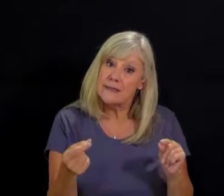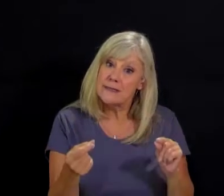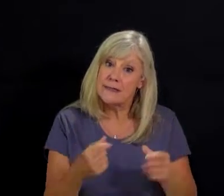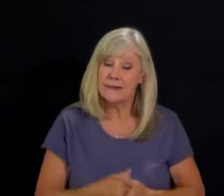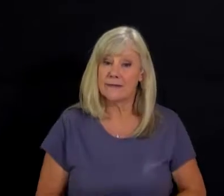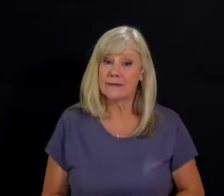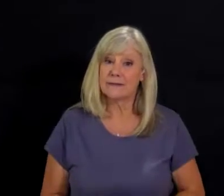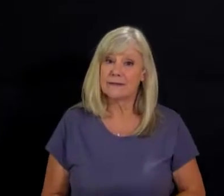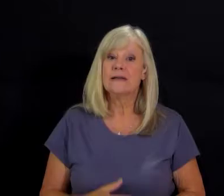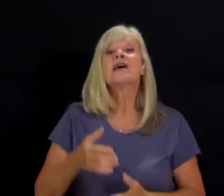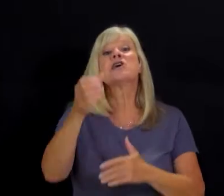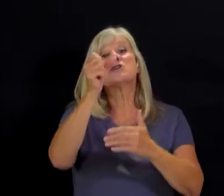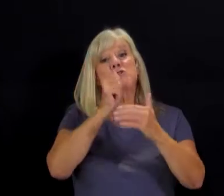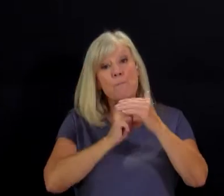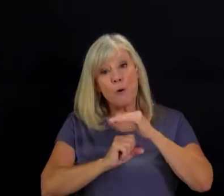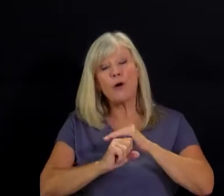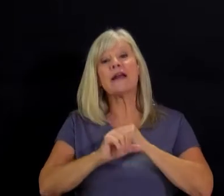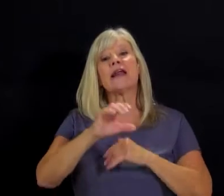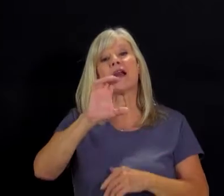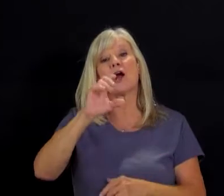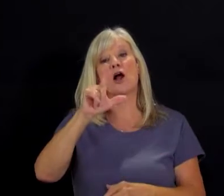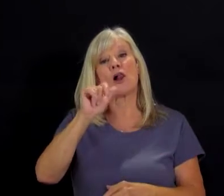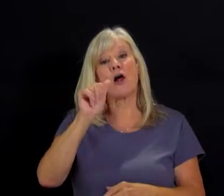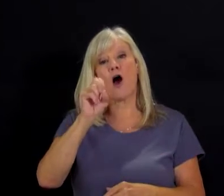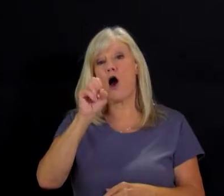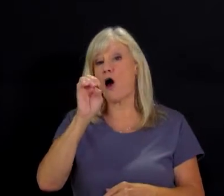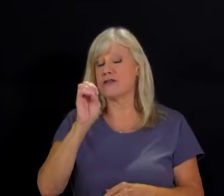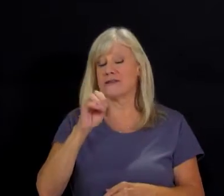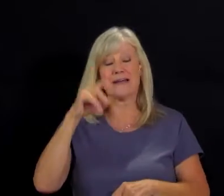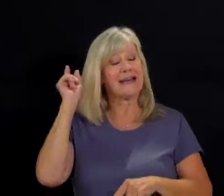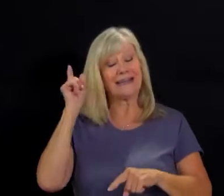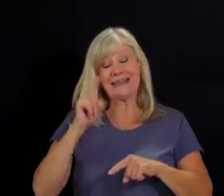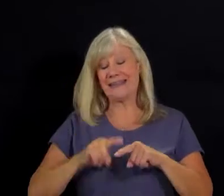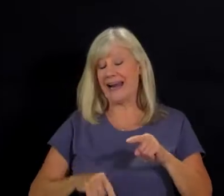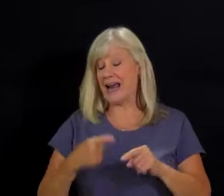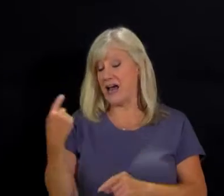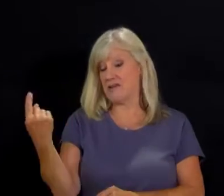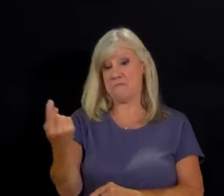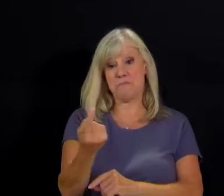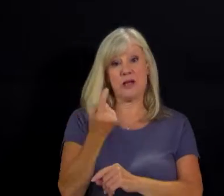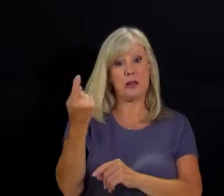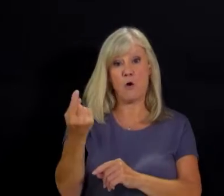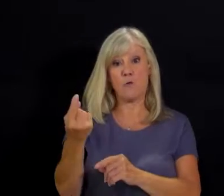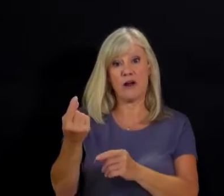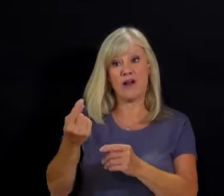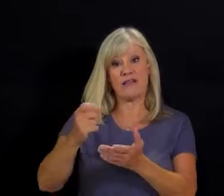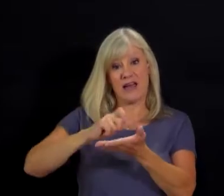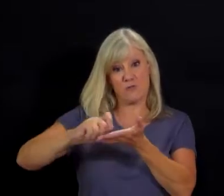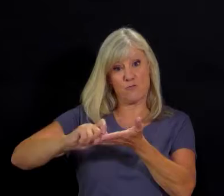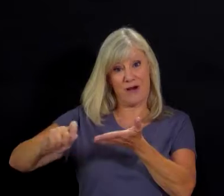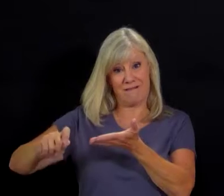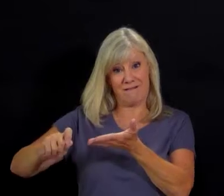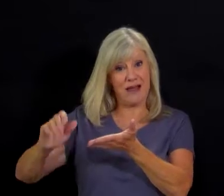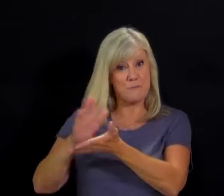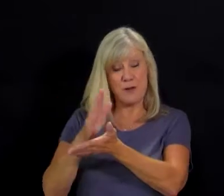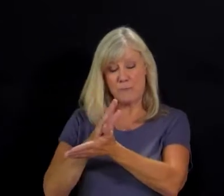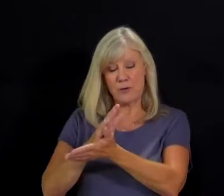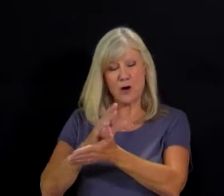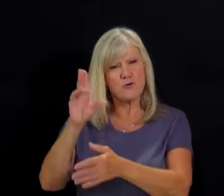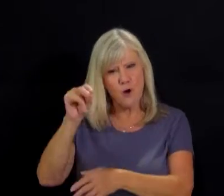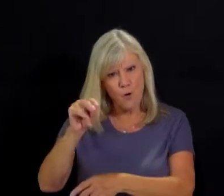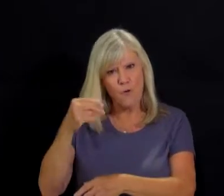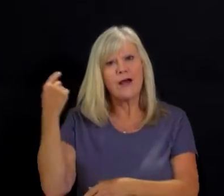subordinate clause, it cannot stand or exist on its own, but always must